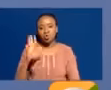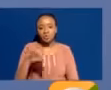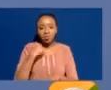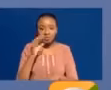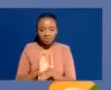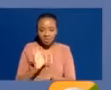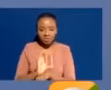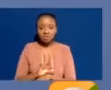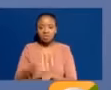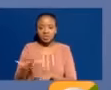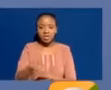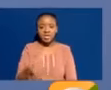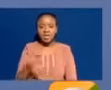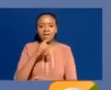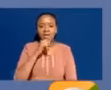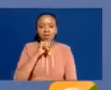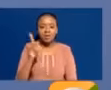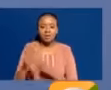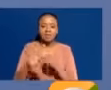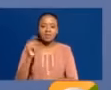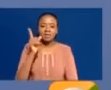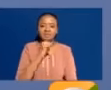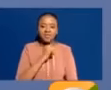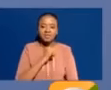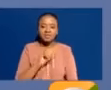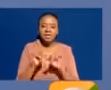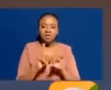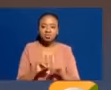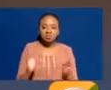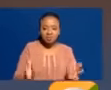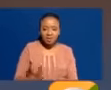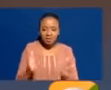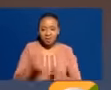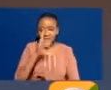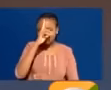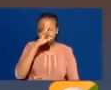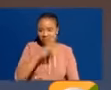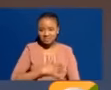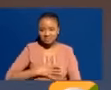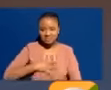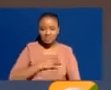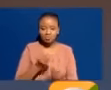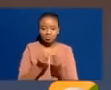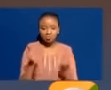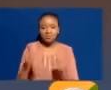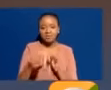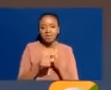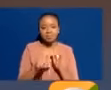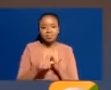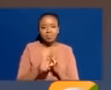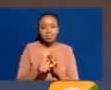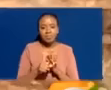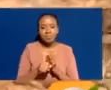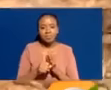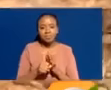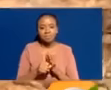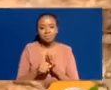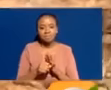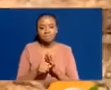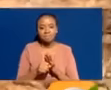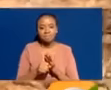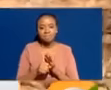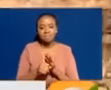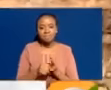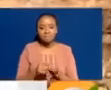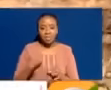Monday in honor of the late Keagan and to urge the police to deal with the rising case of boda criminals. That we